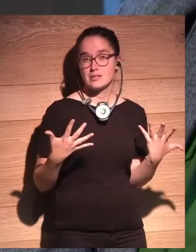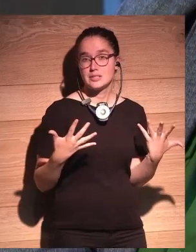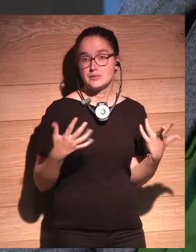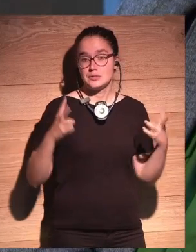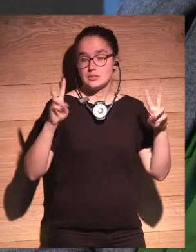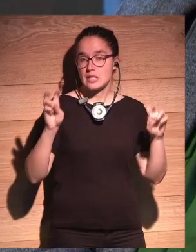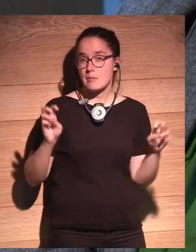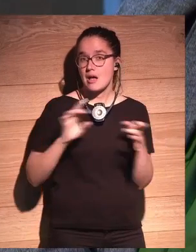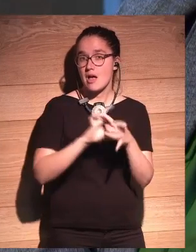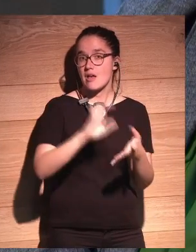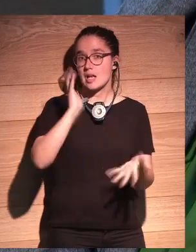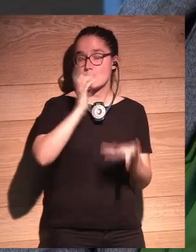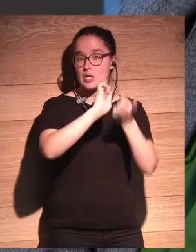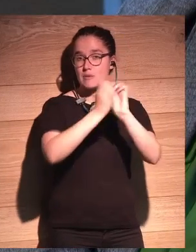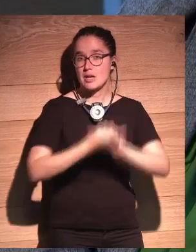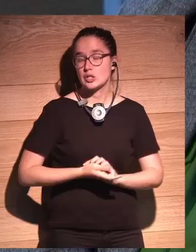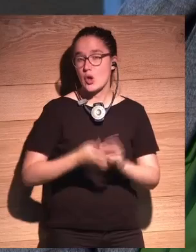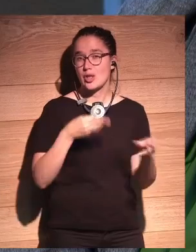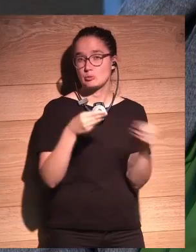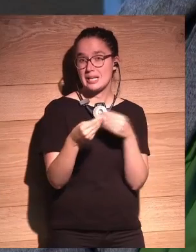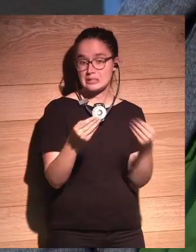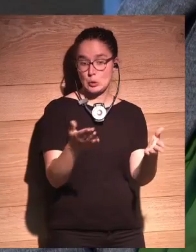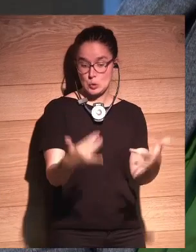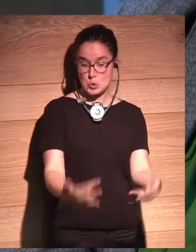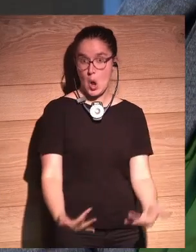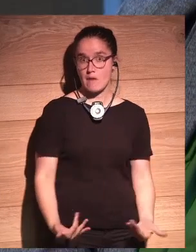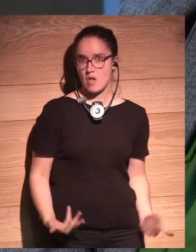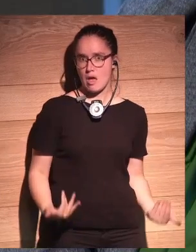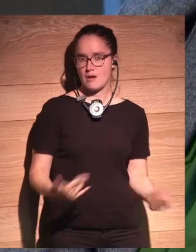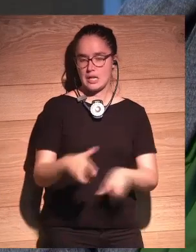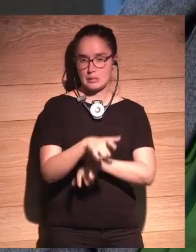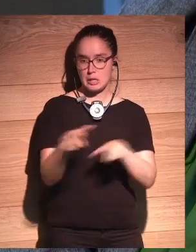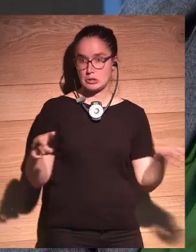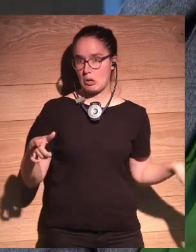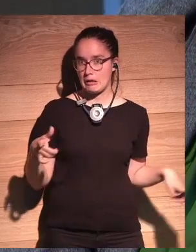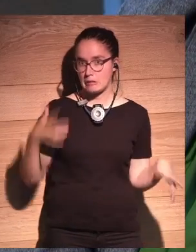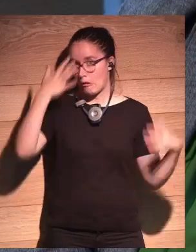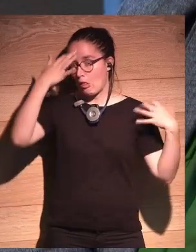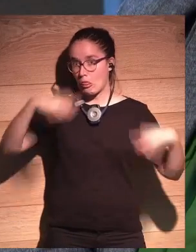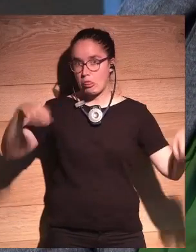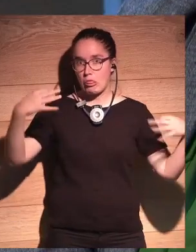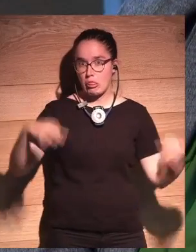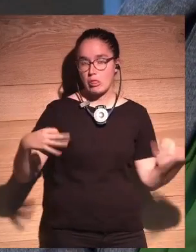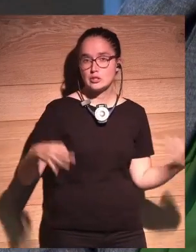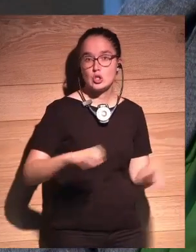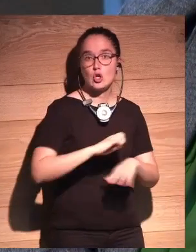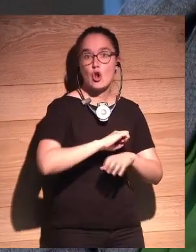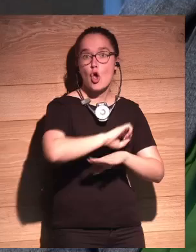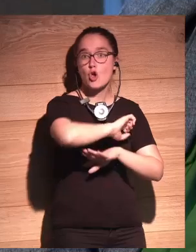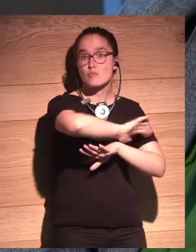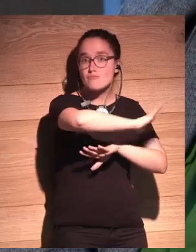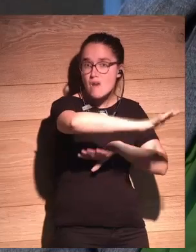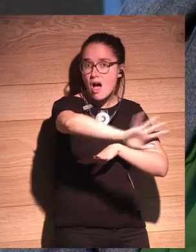people. And for example, the ocean, which we have one of the biggest coastlines in the world in Norway, we have always depended